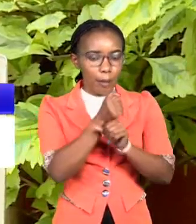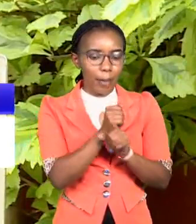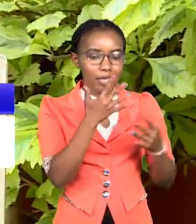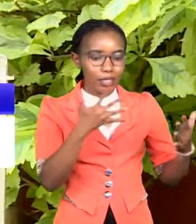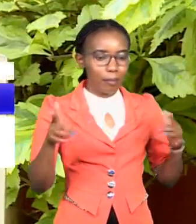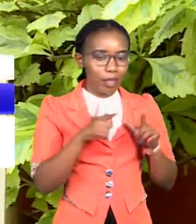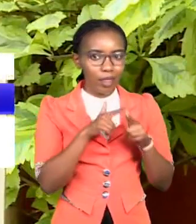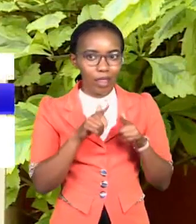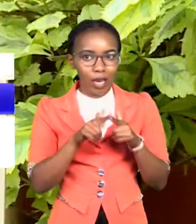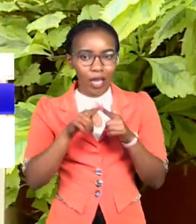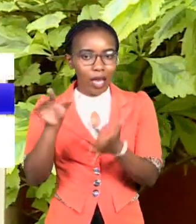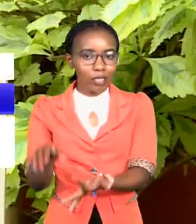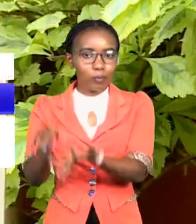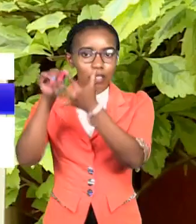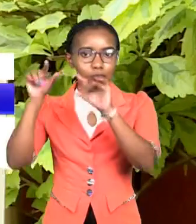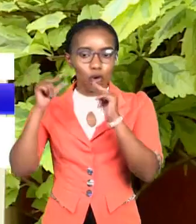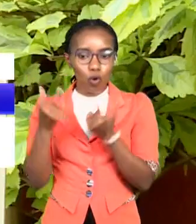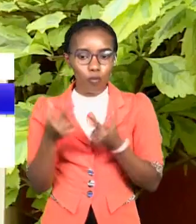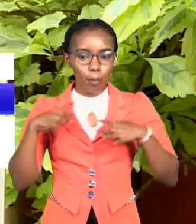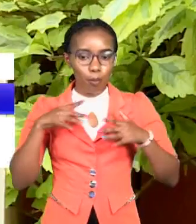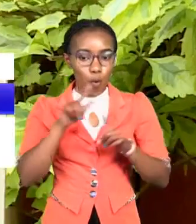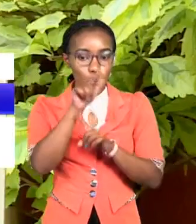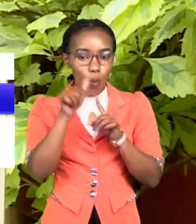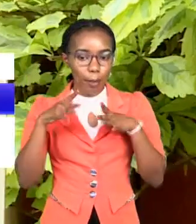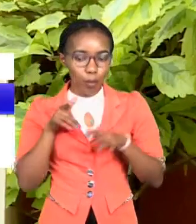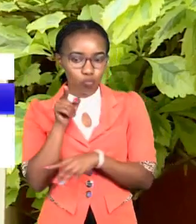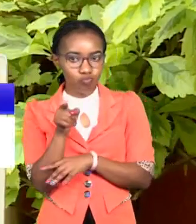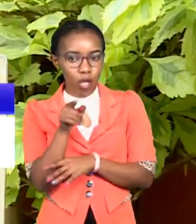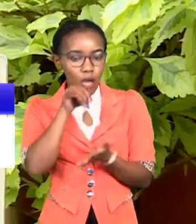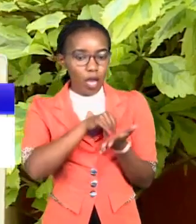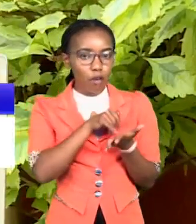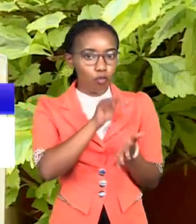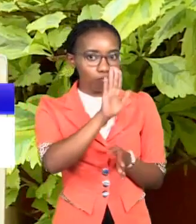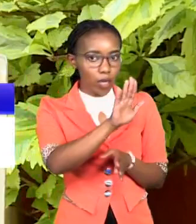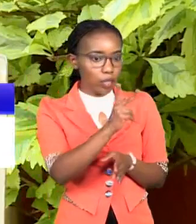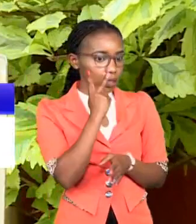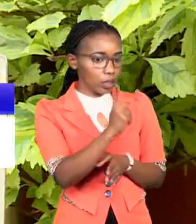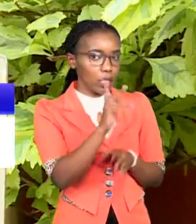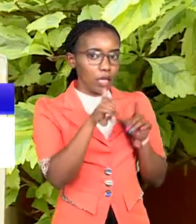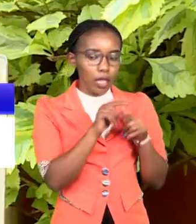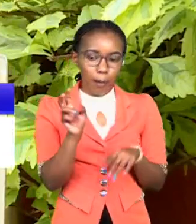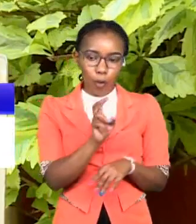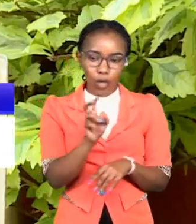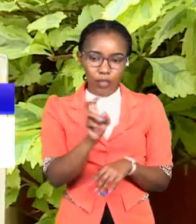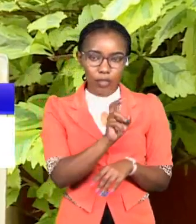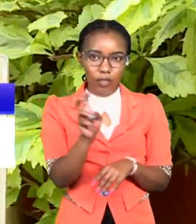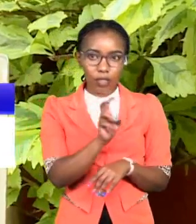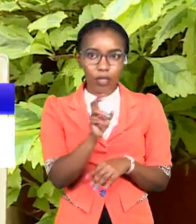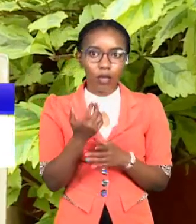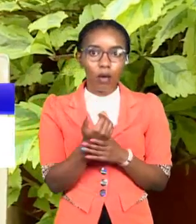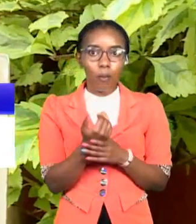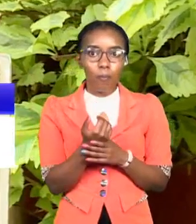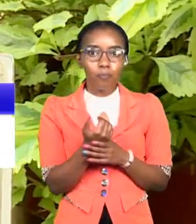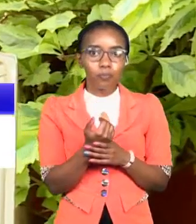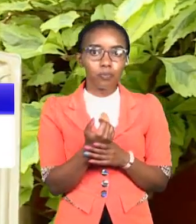attract a specific group of people. And once these people engage with your content, you can monetize this traffic. We